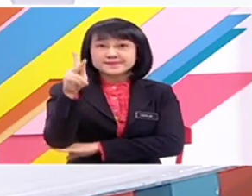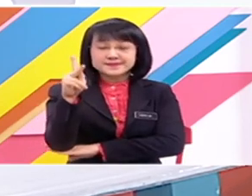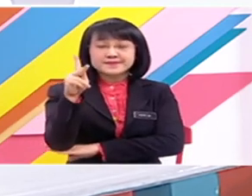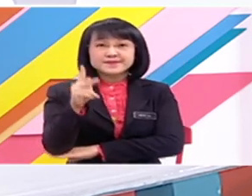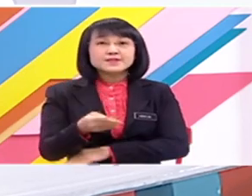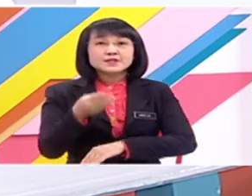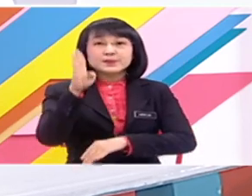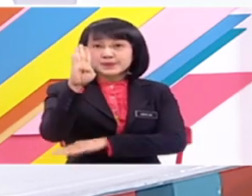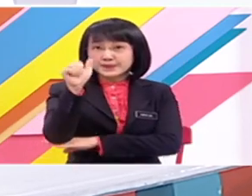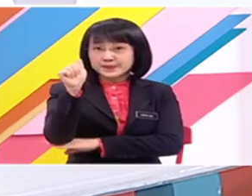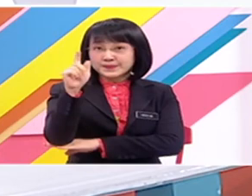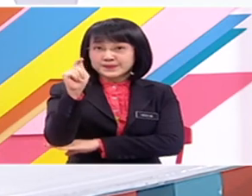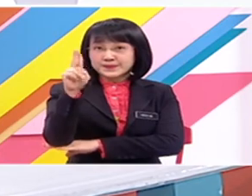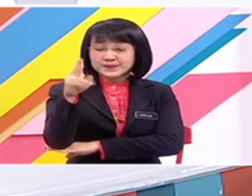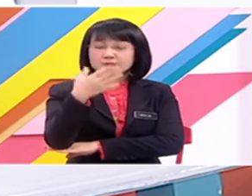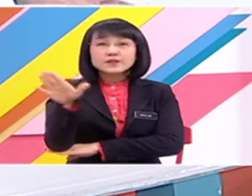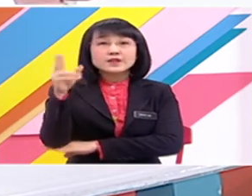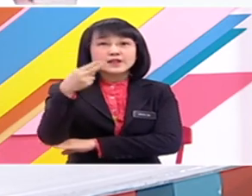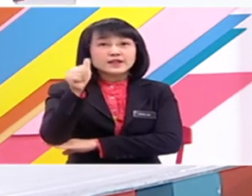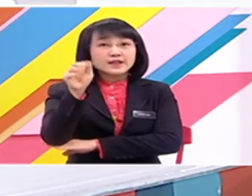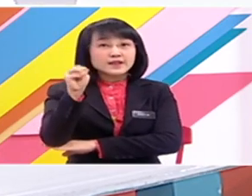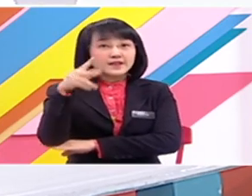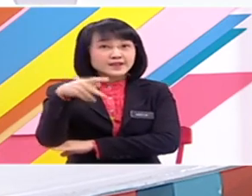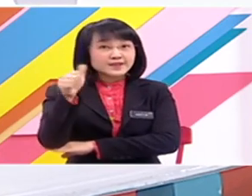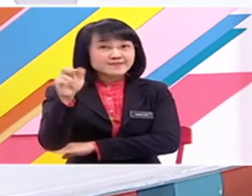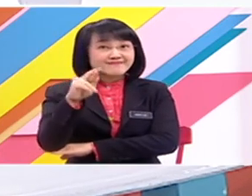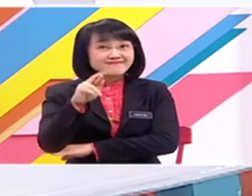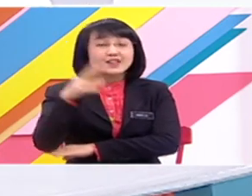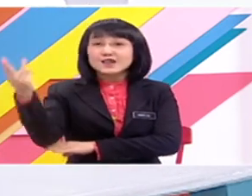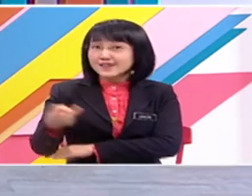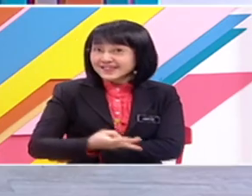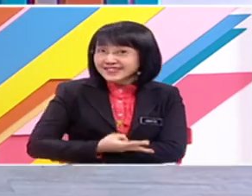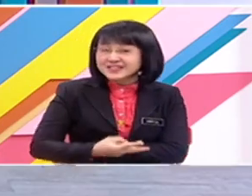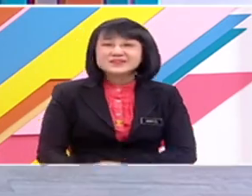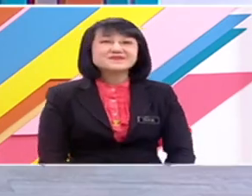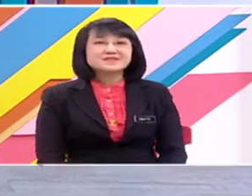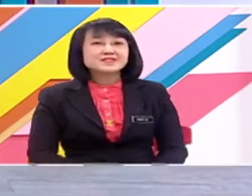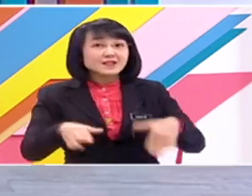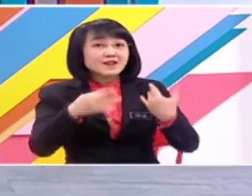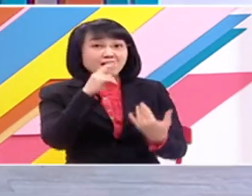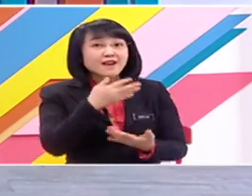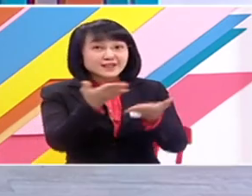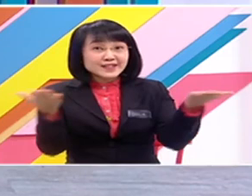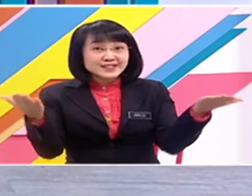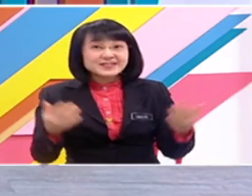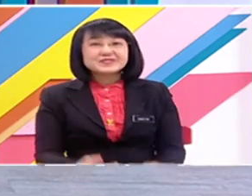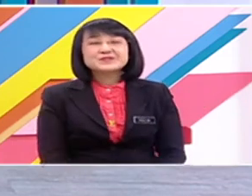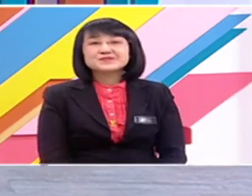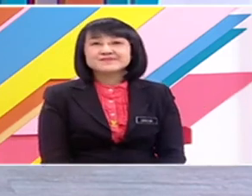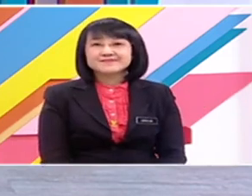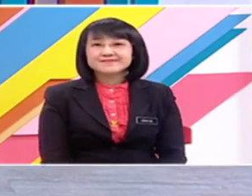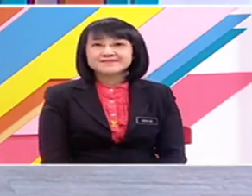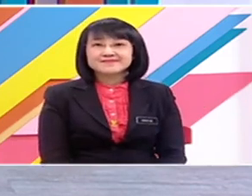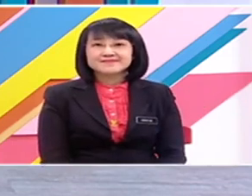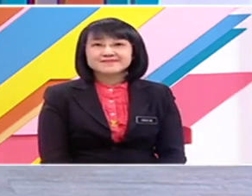teacher. Welcome to the studio. Alright, thank you, Fika. How are you? I'm fine, I'm doing fine. Okay, great. To know more about you, maybe perhaps